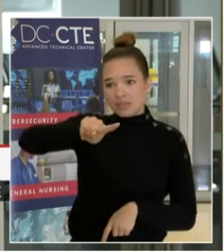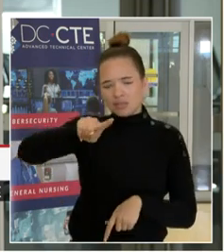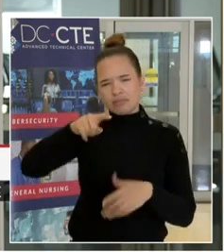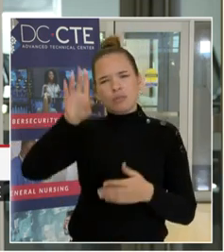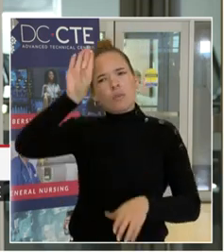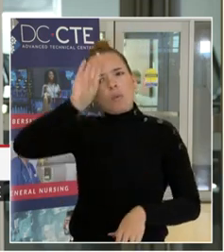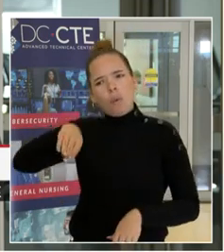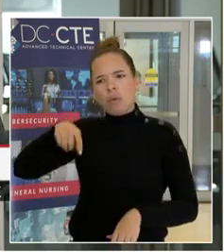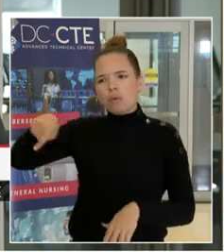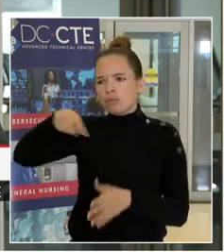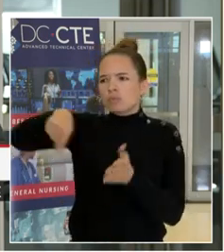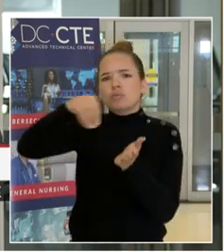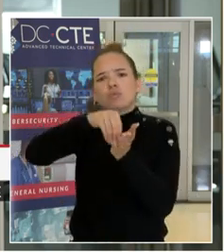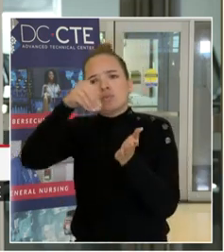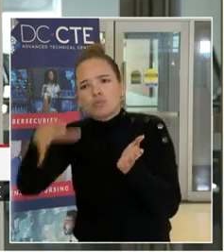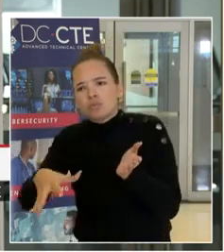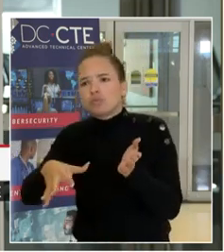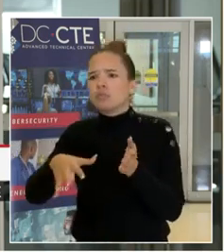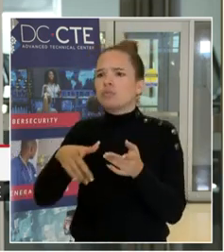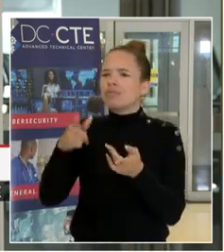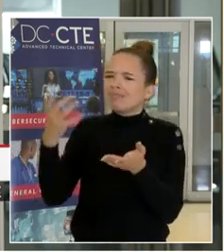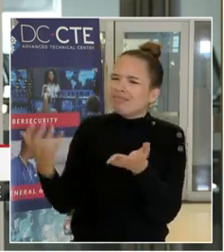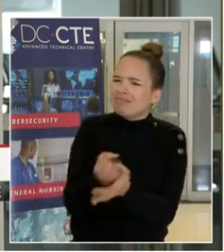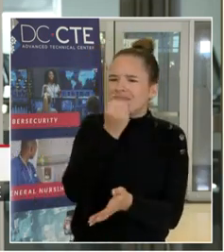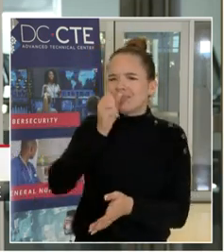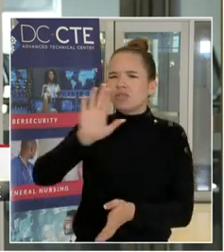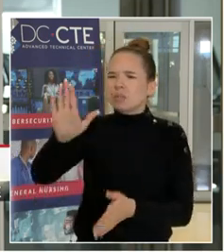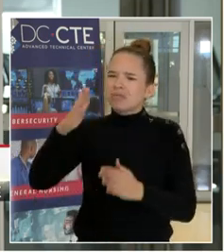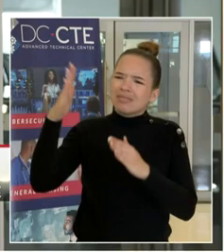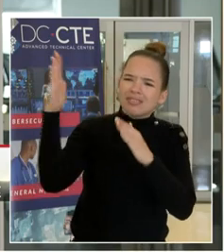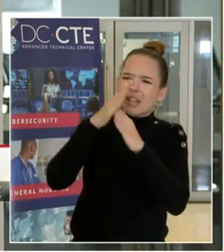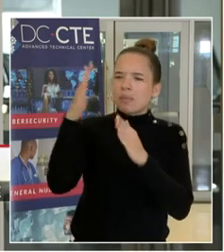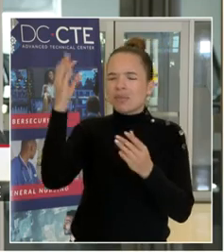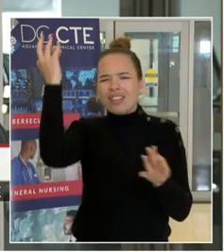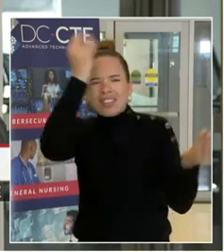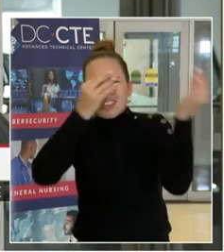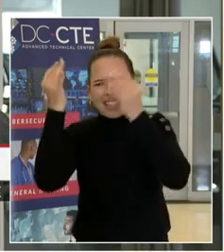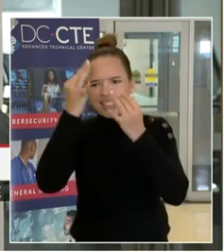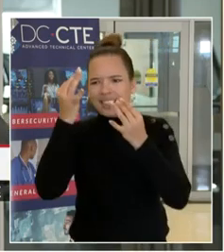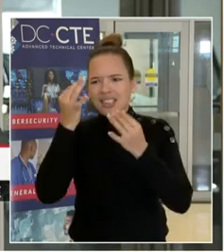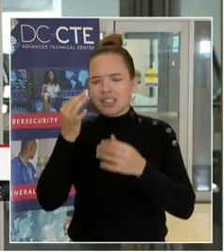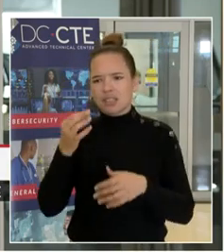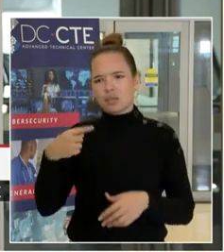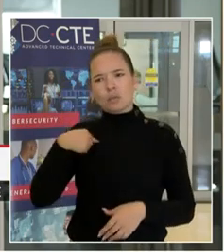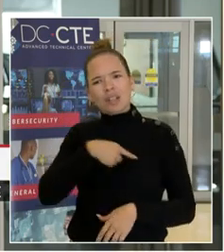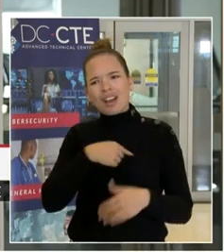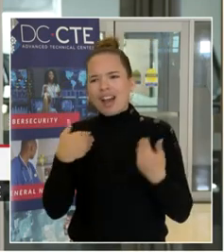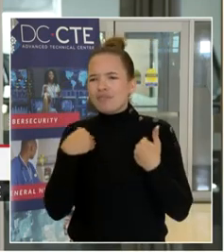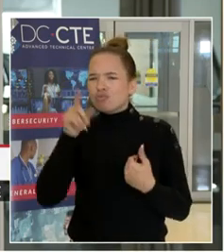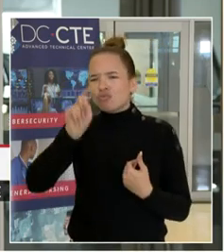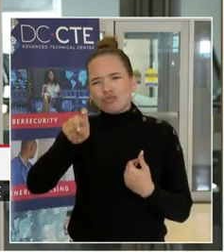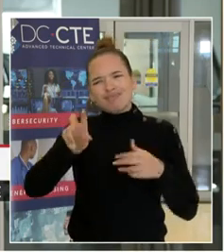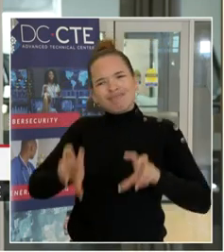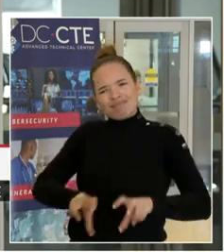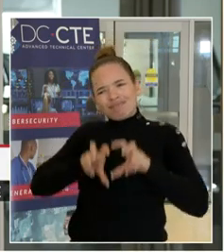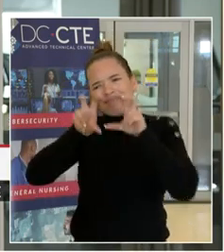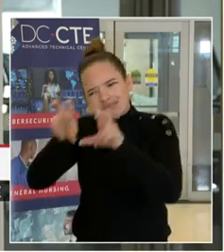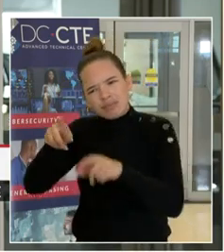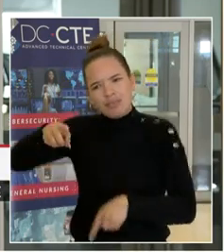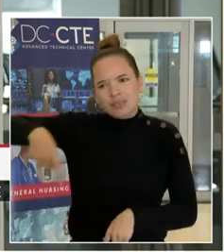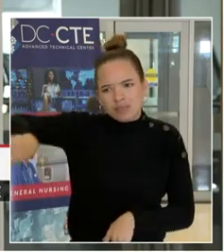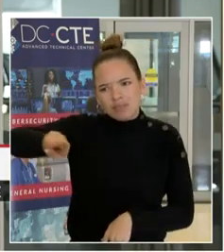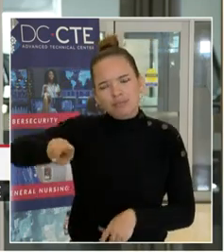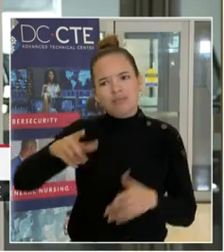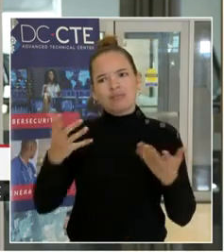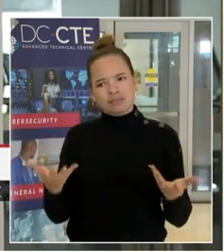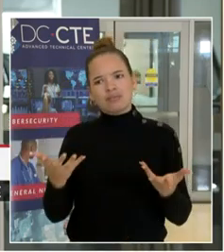deserve all of our innovative thinking. They always have, they always will, but especially following the days